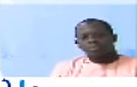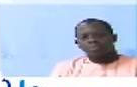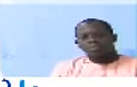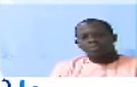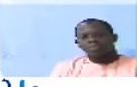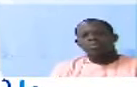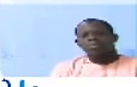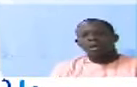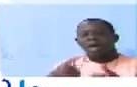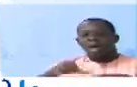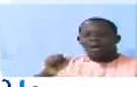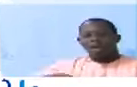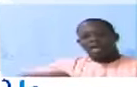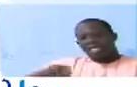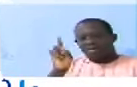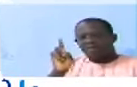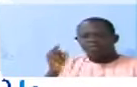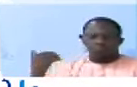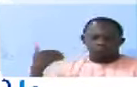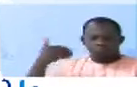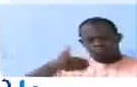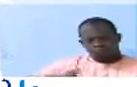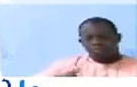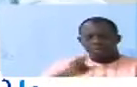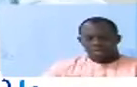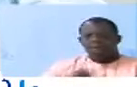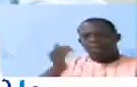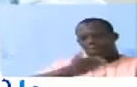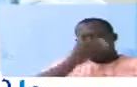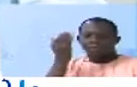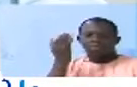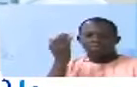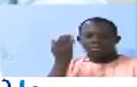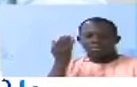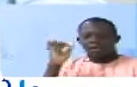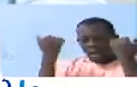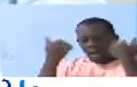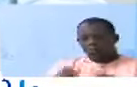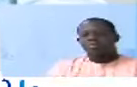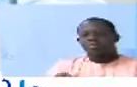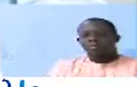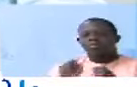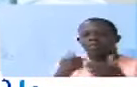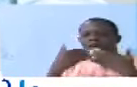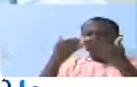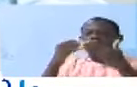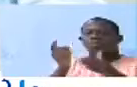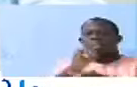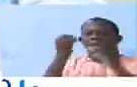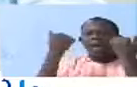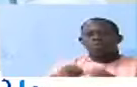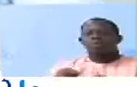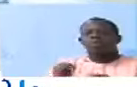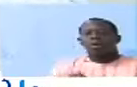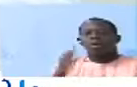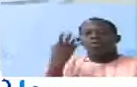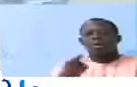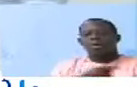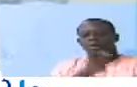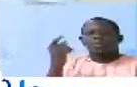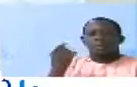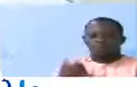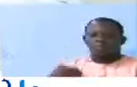around at 11 onwards. In the morning. Samanda. Could you tell us what happened when they arrived? Silanga fanya